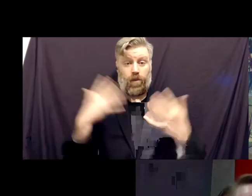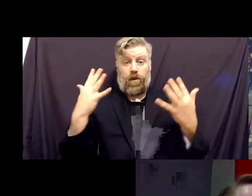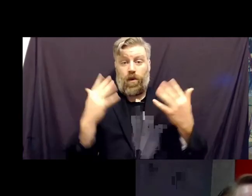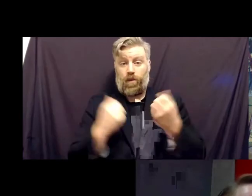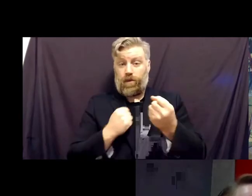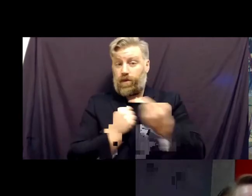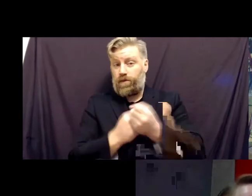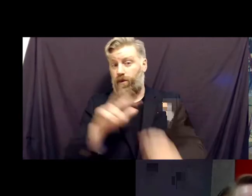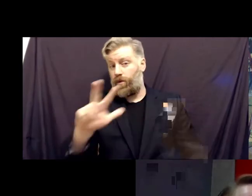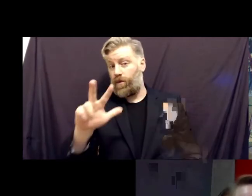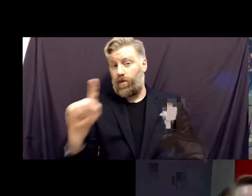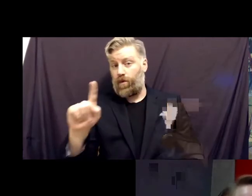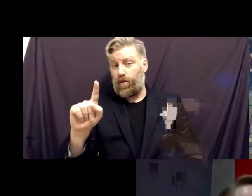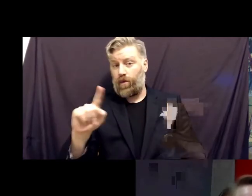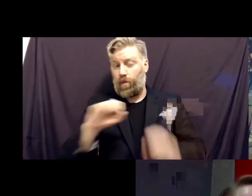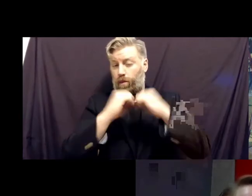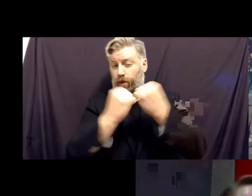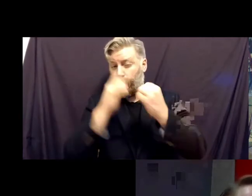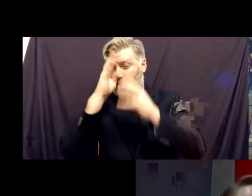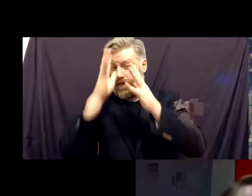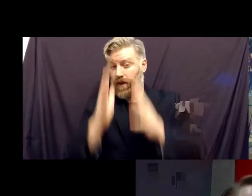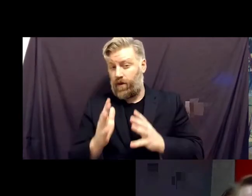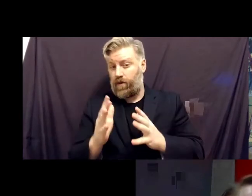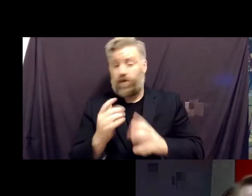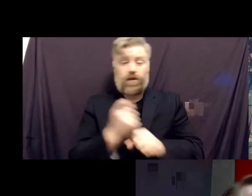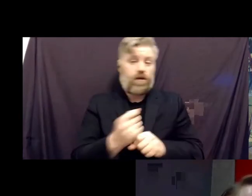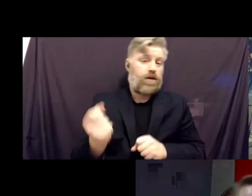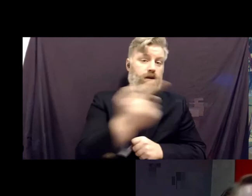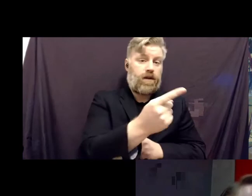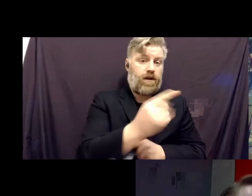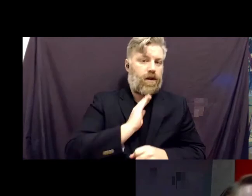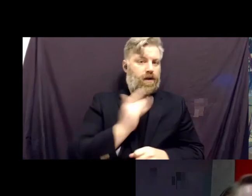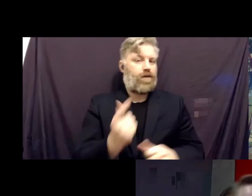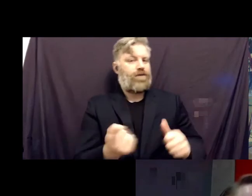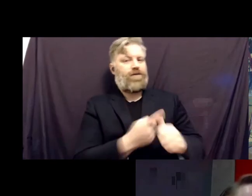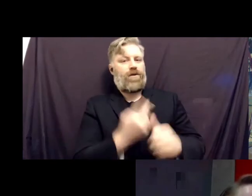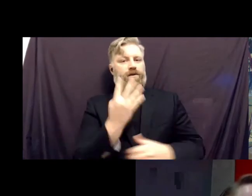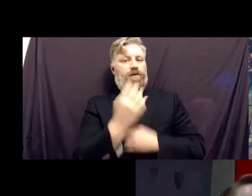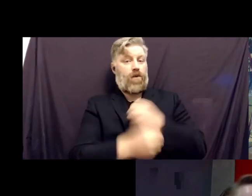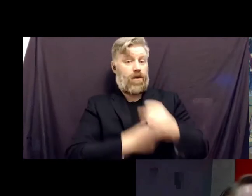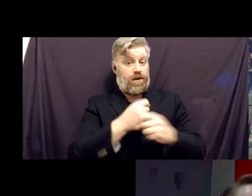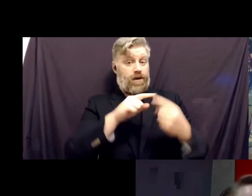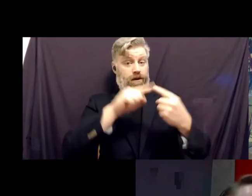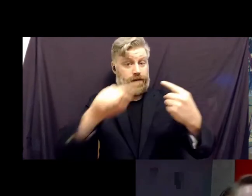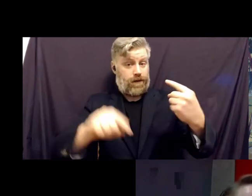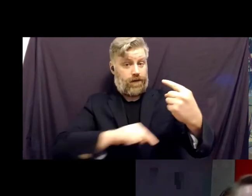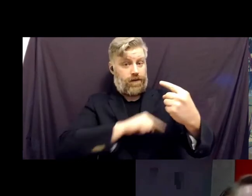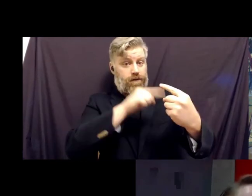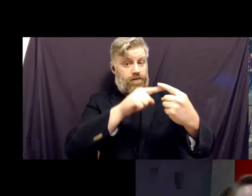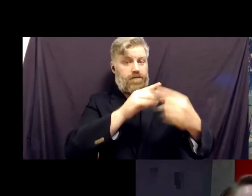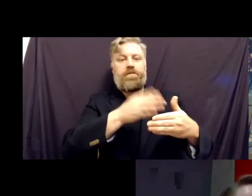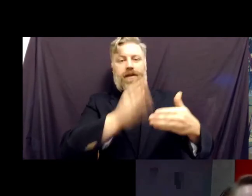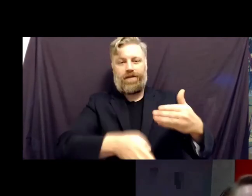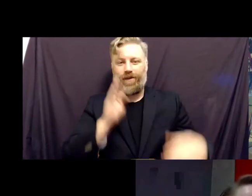31 social innovators, and next year our first 4-year circle will be completed.